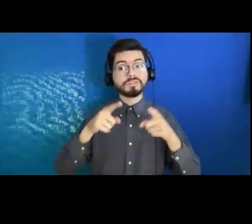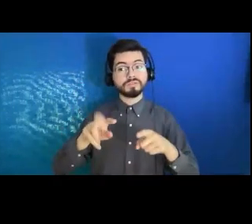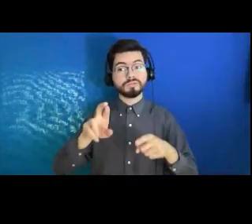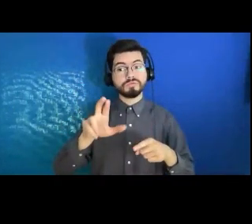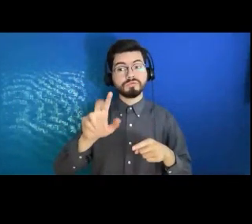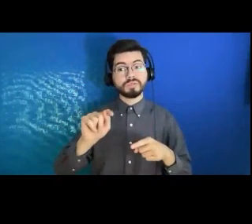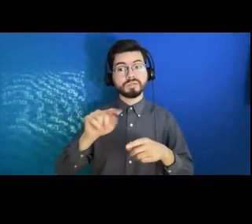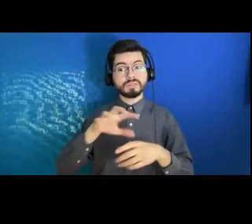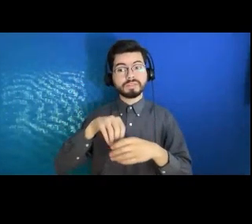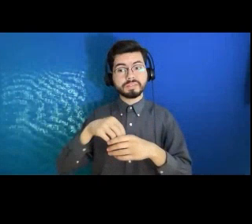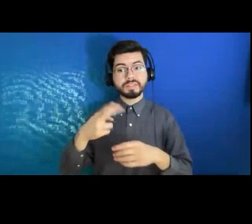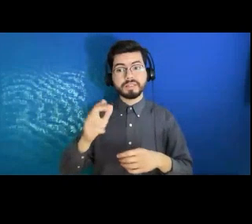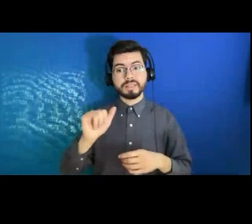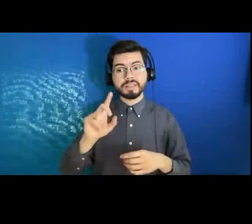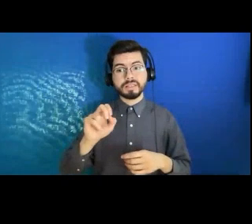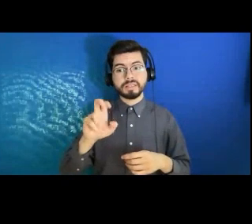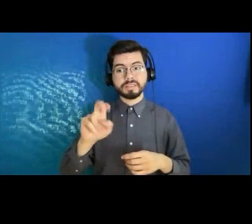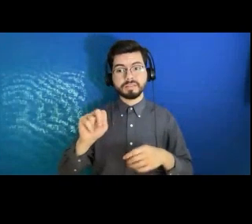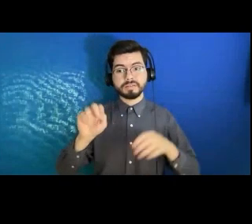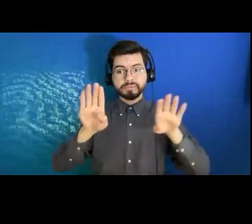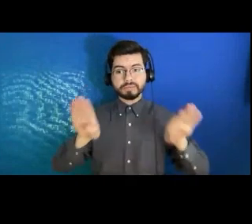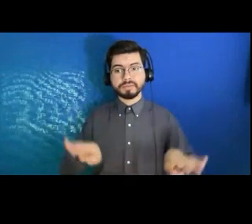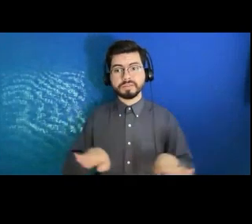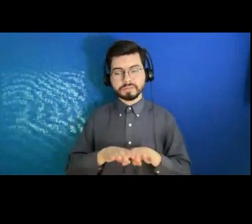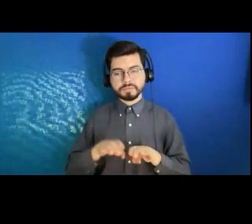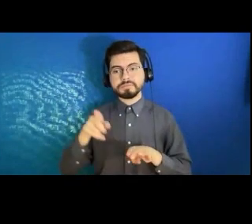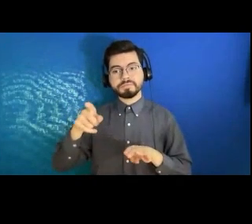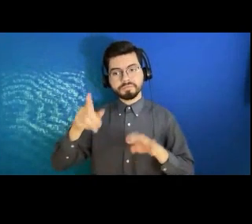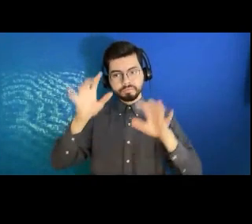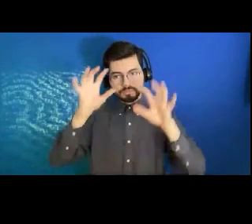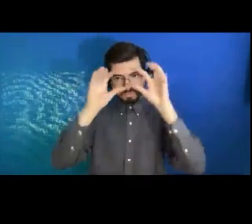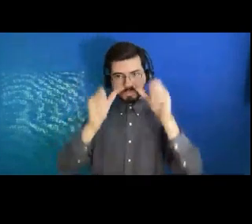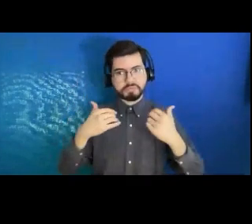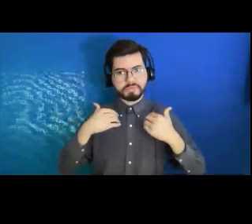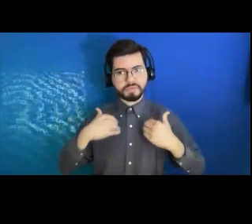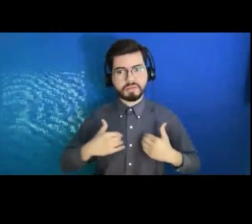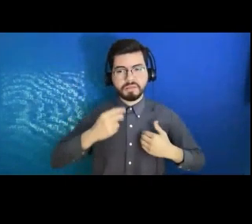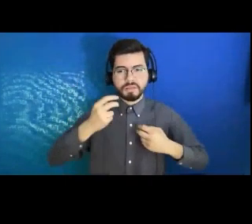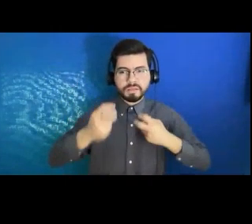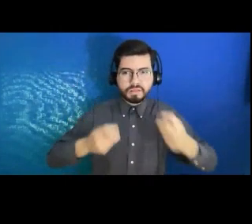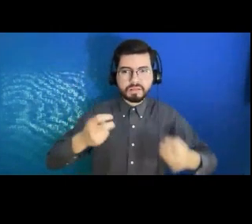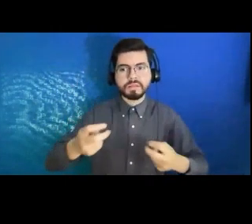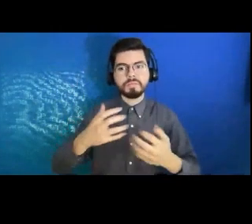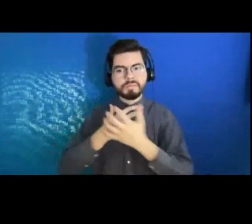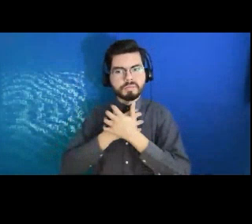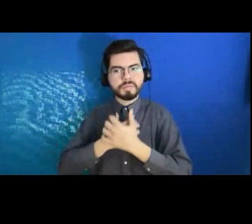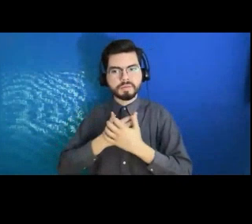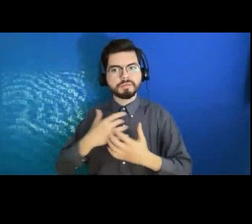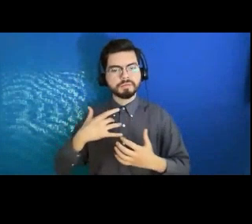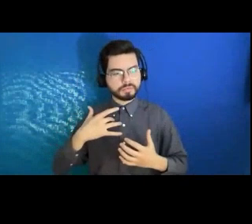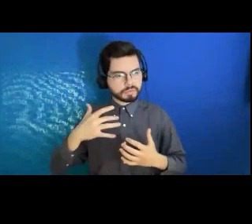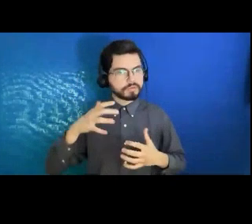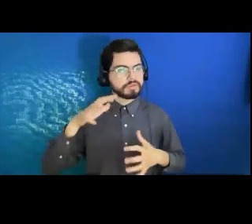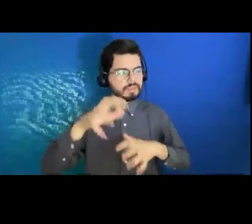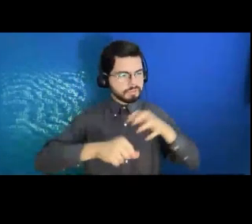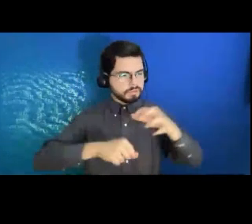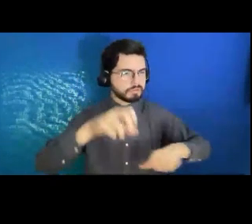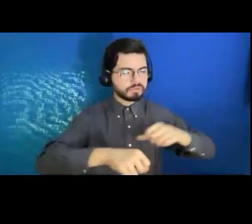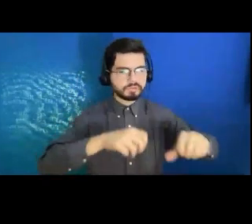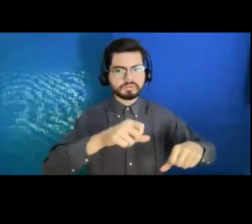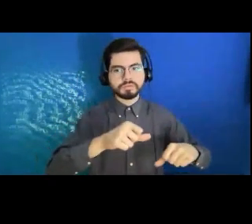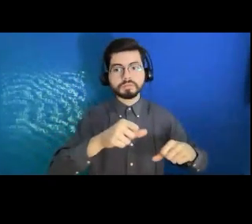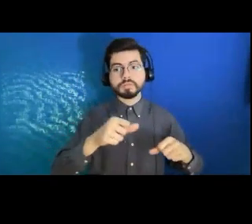Valley. And those bison carcasses are now a big attraction for bears. It's pretty common to see a dozen grizzly bears